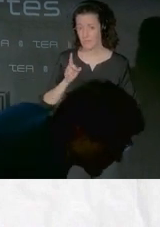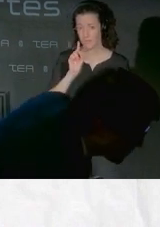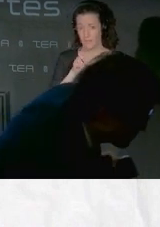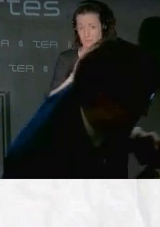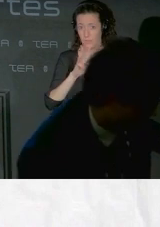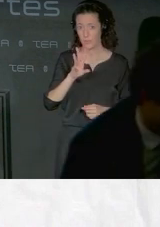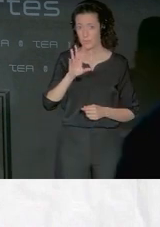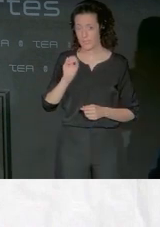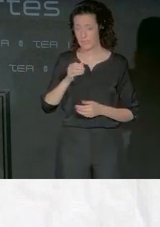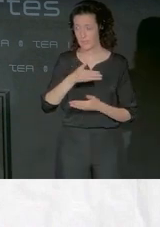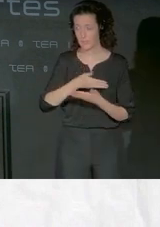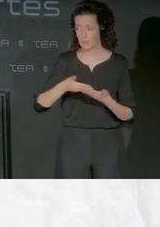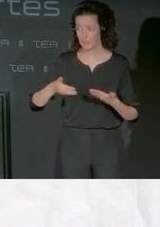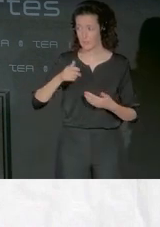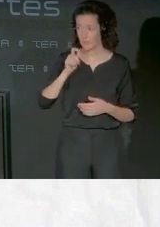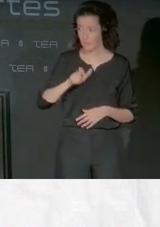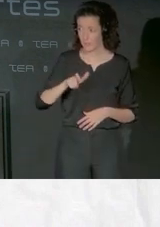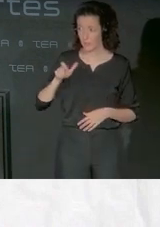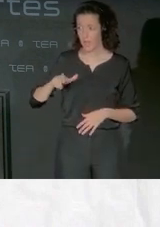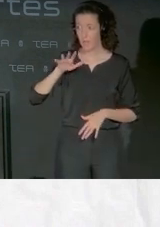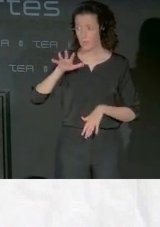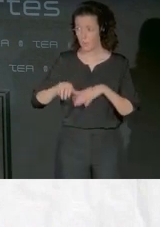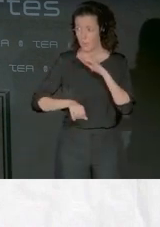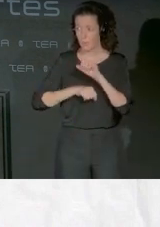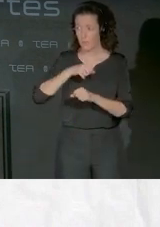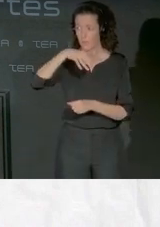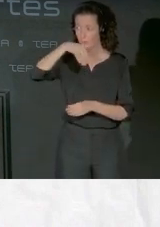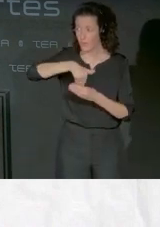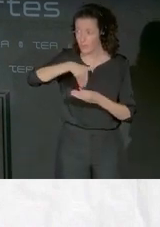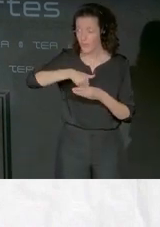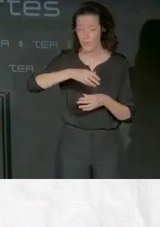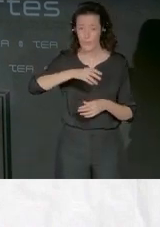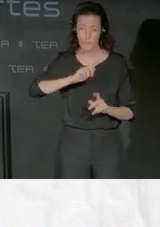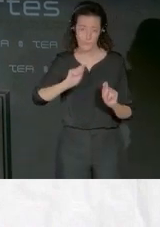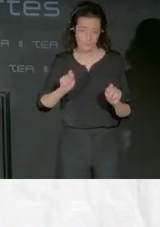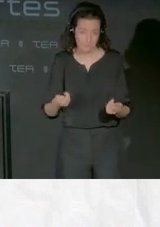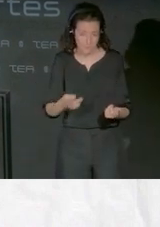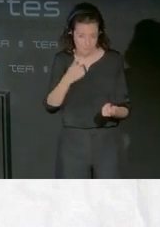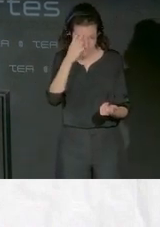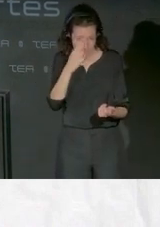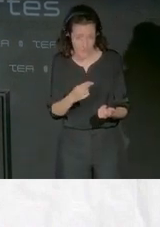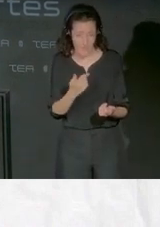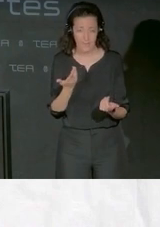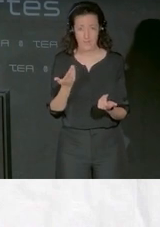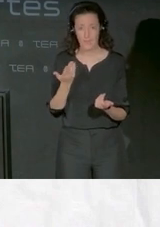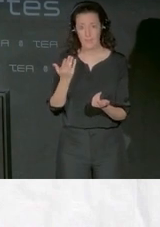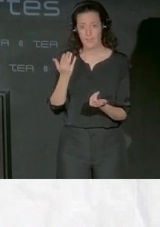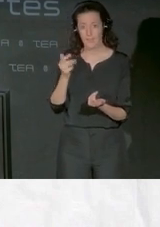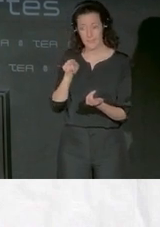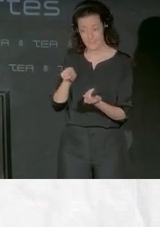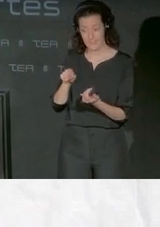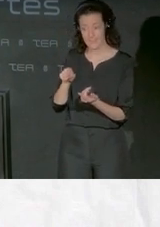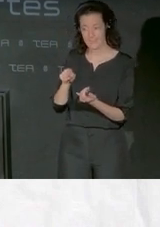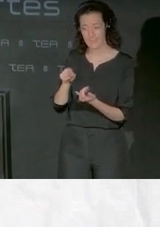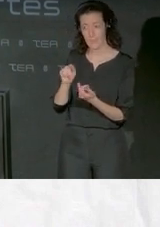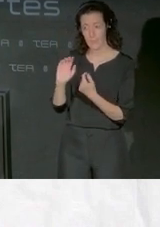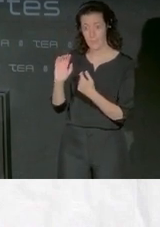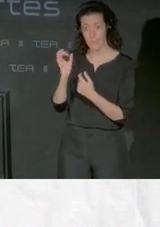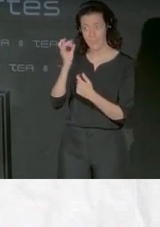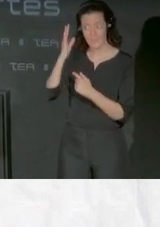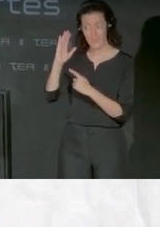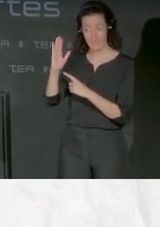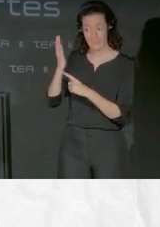and tries to sort of initiate positive behaviors towards the environment. So there are many